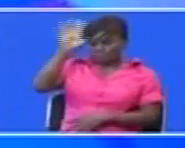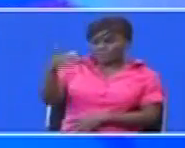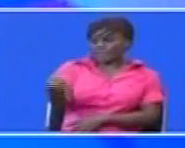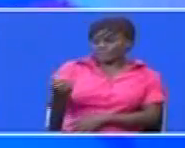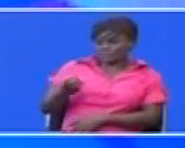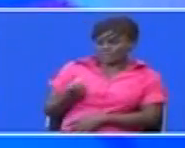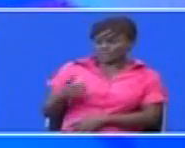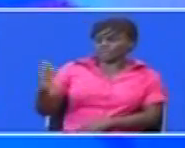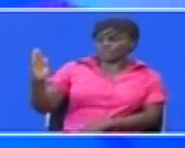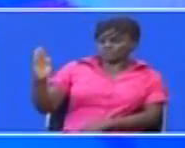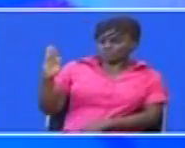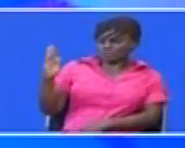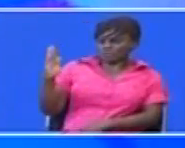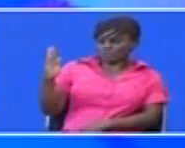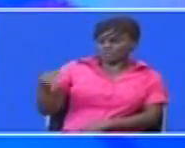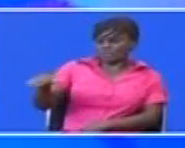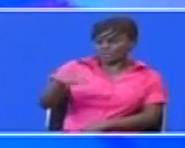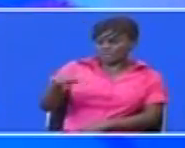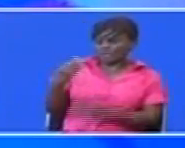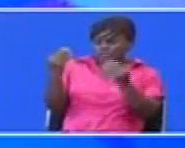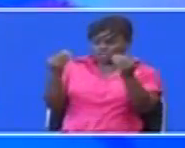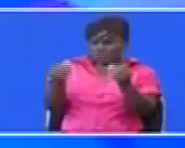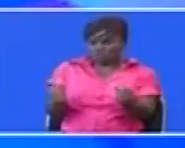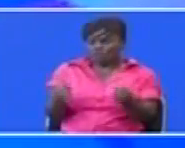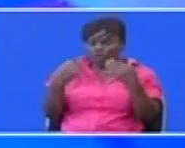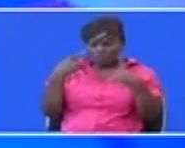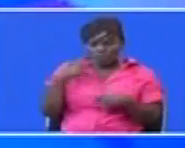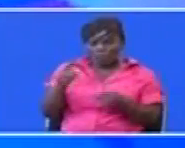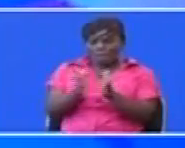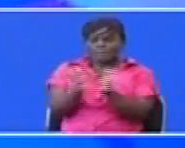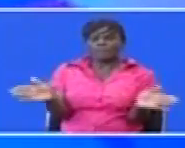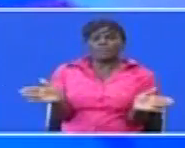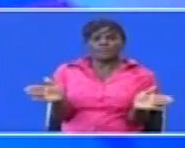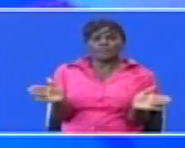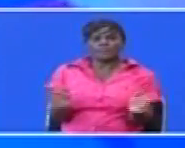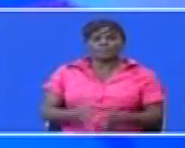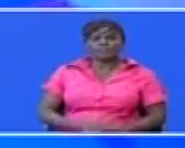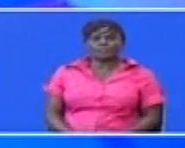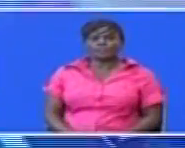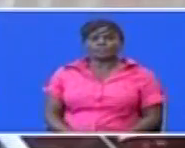demanded that security issues in the area be addressed for the sake of the community.